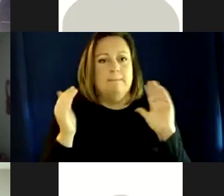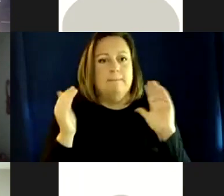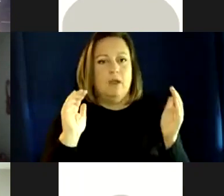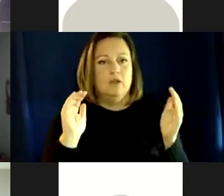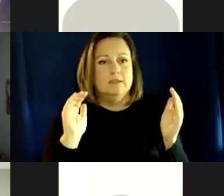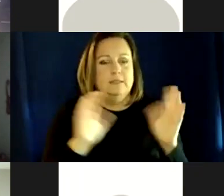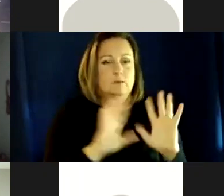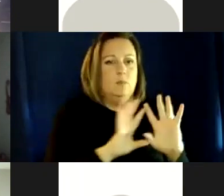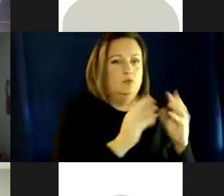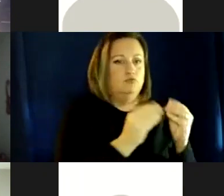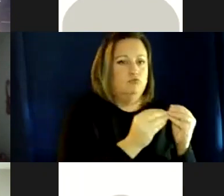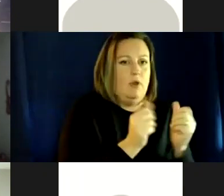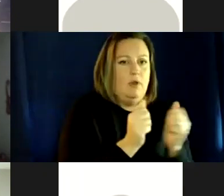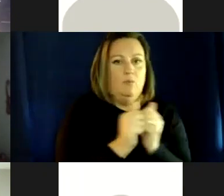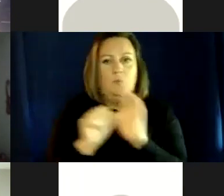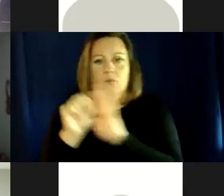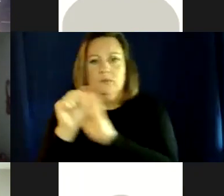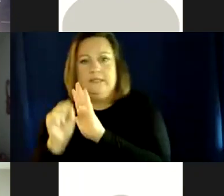other state was what?